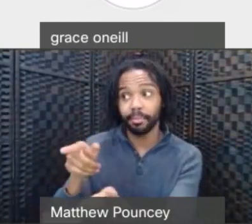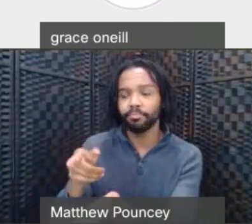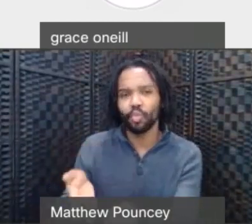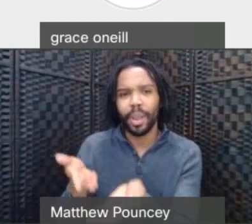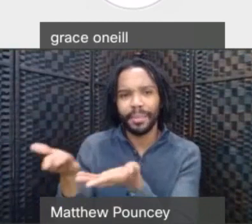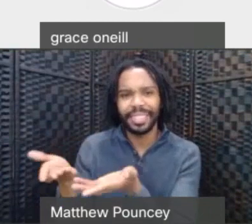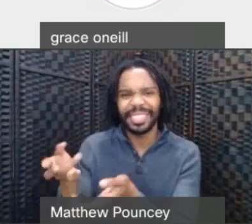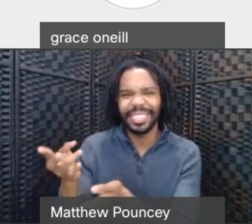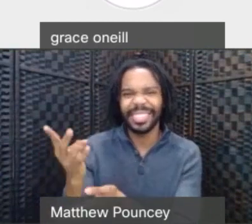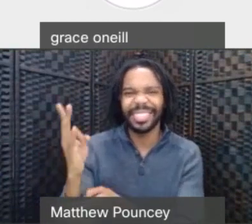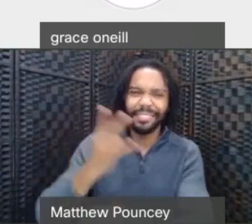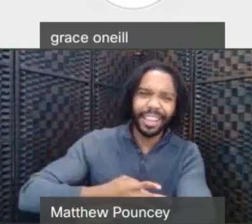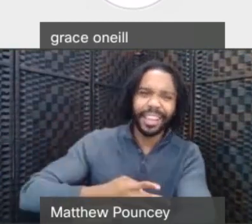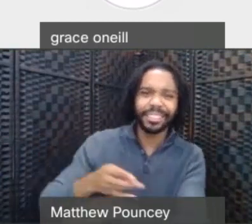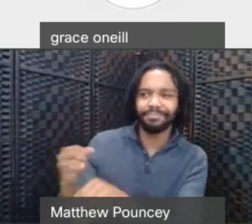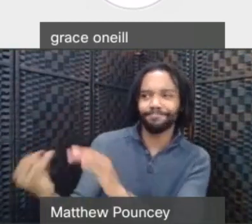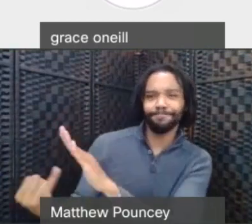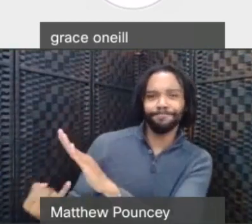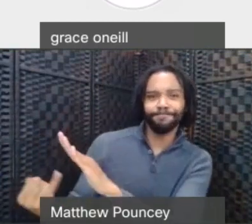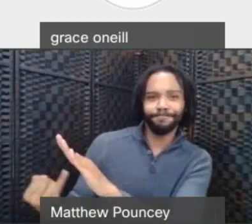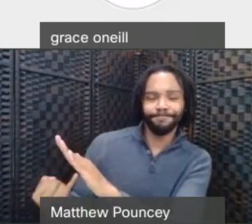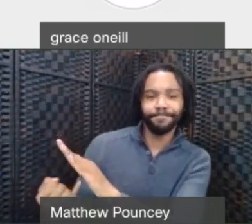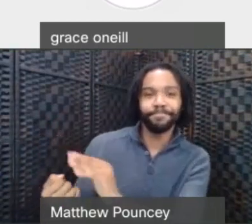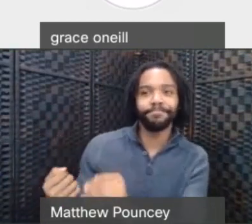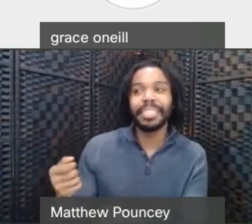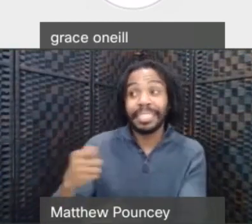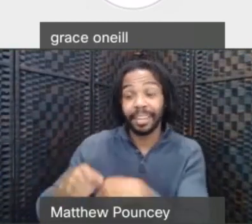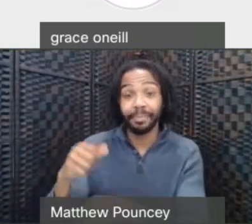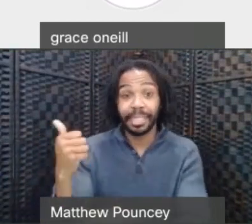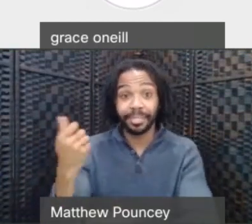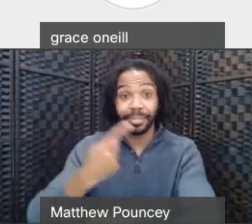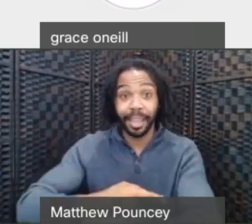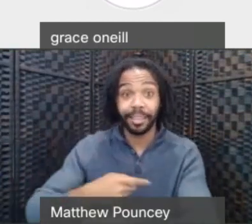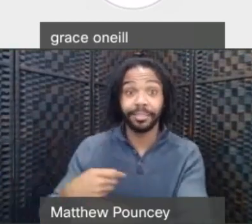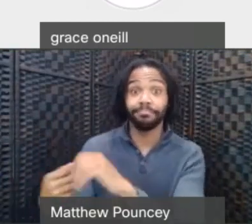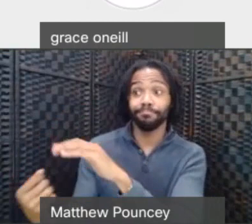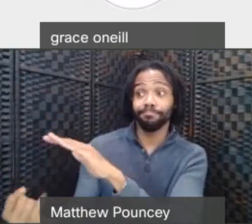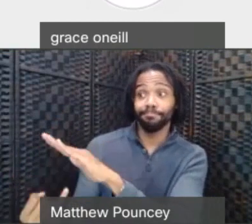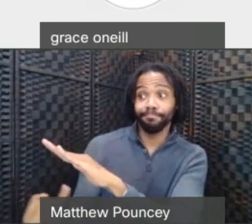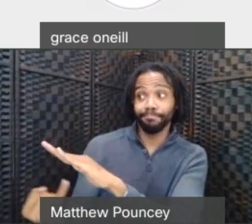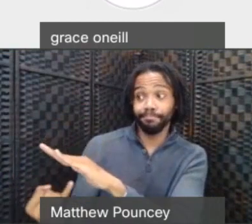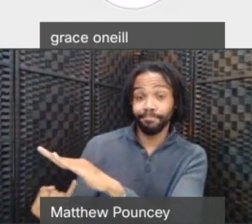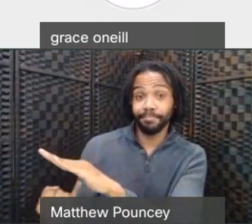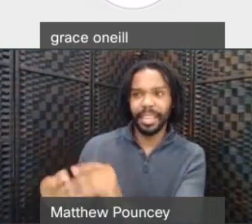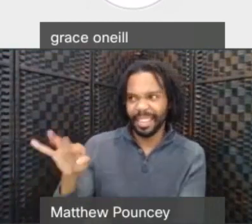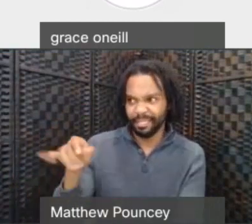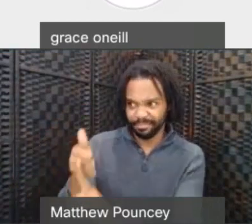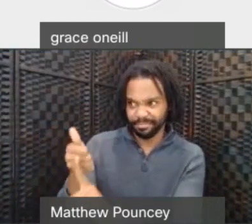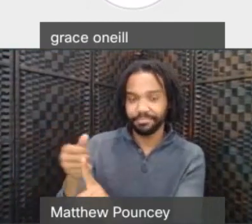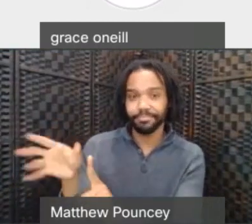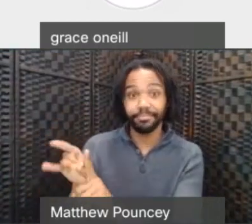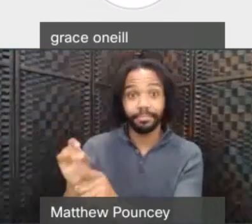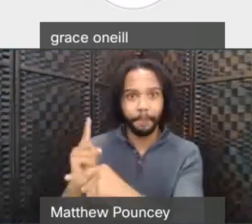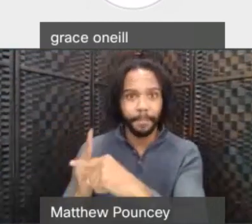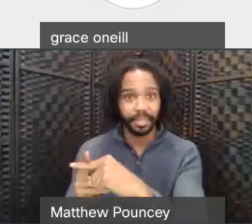versus a 10-day isolation for a person who tests positive, are providers able to follow that direction, or do we